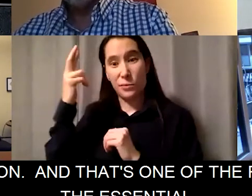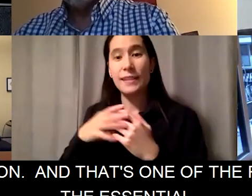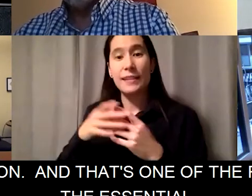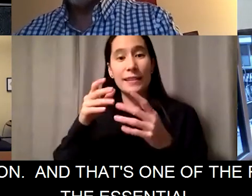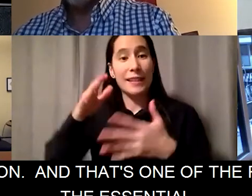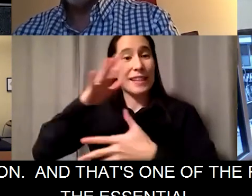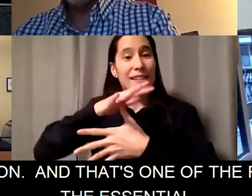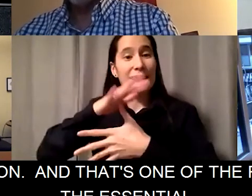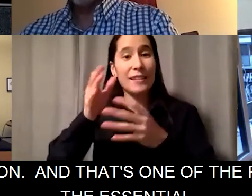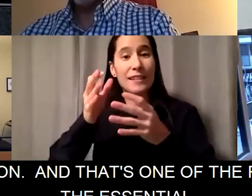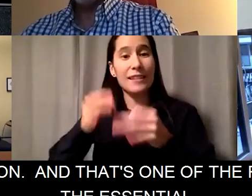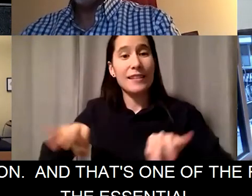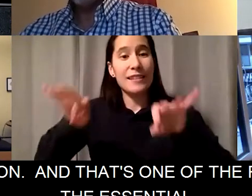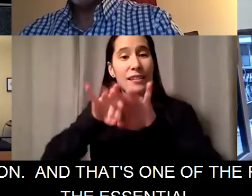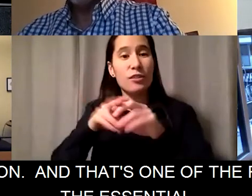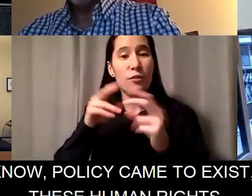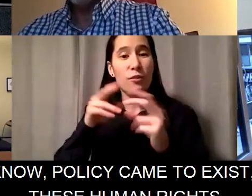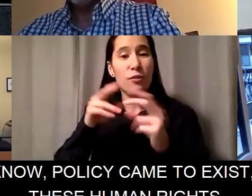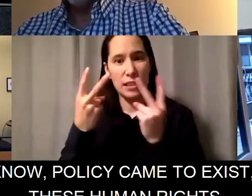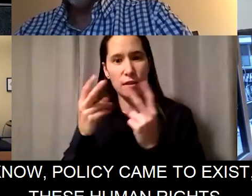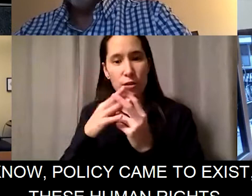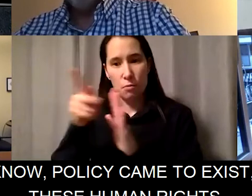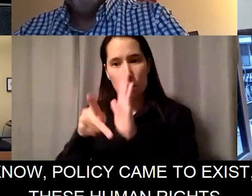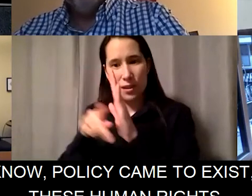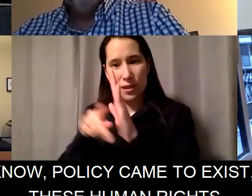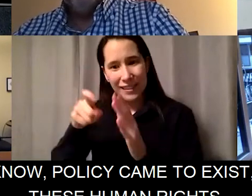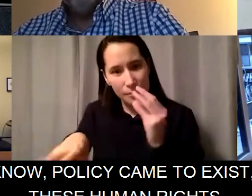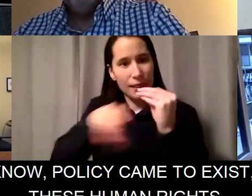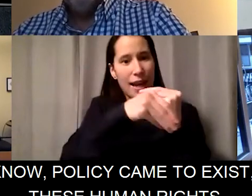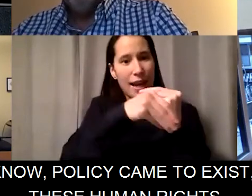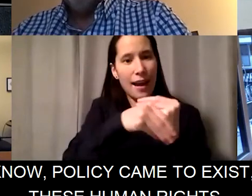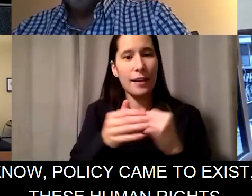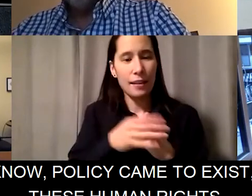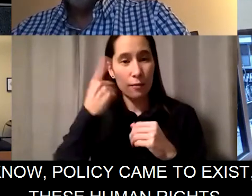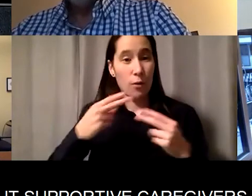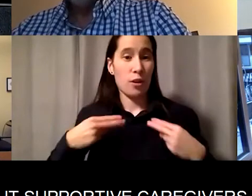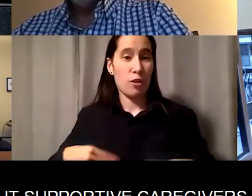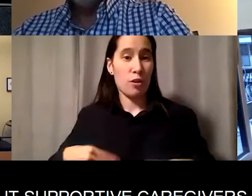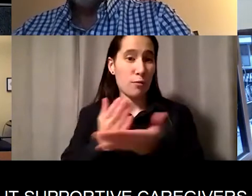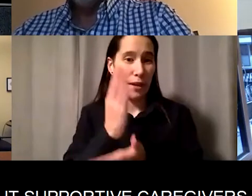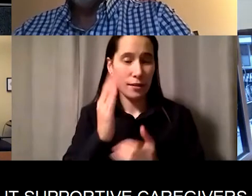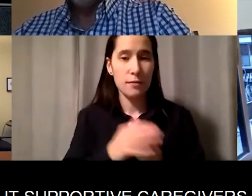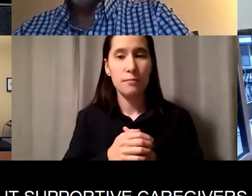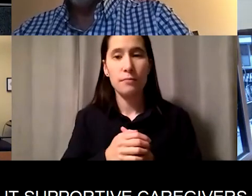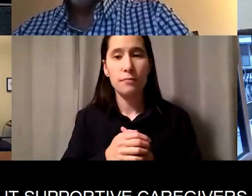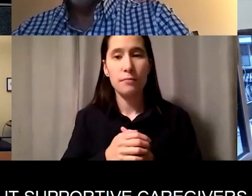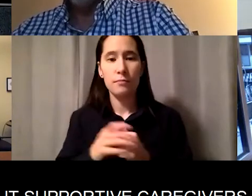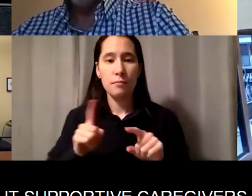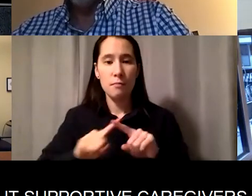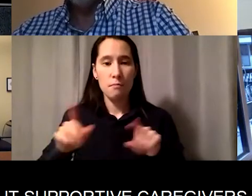know, policy came to exist to recognize these human rights. But support of caregivers is tremendously